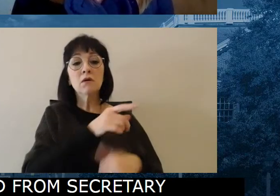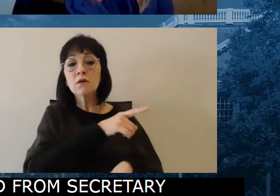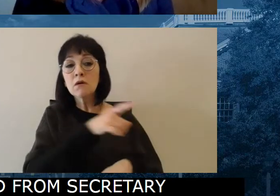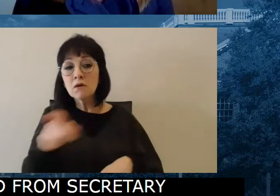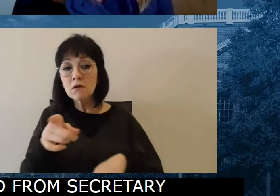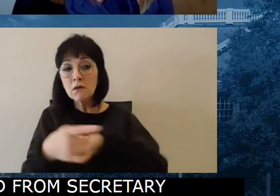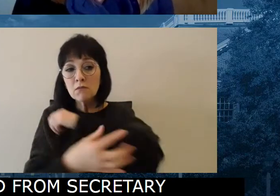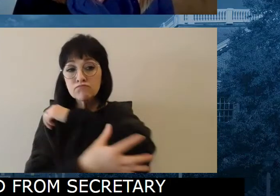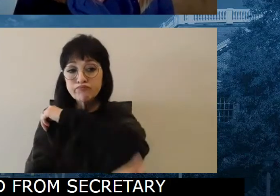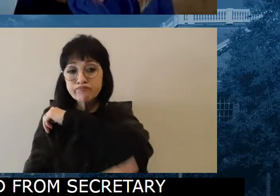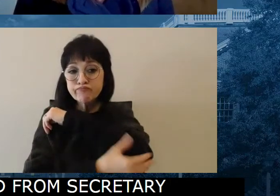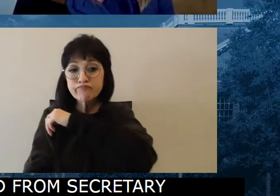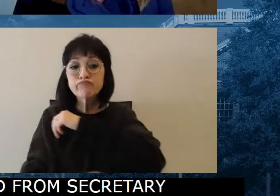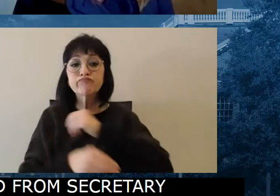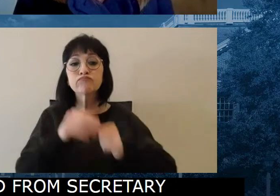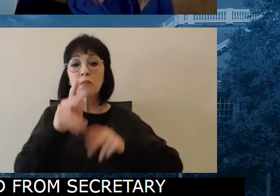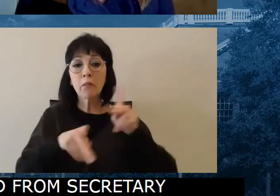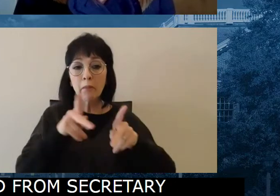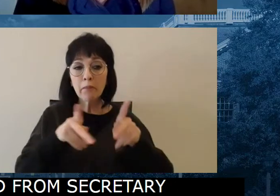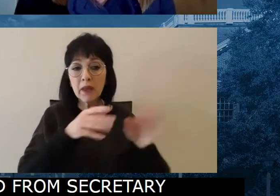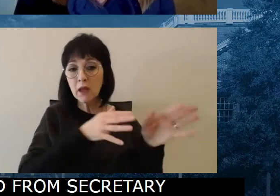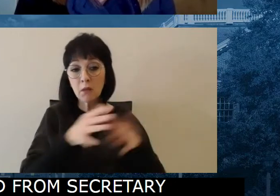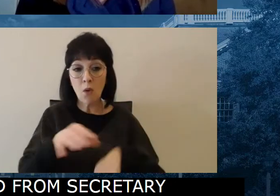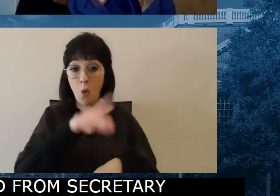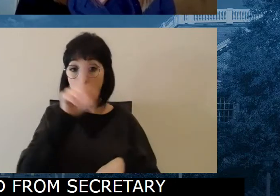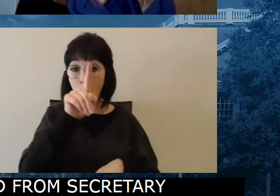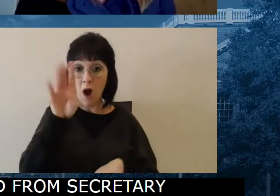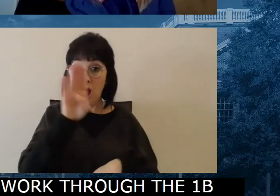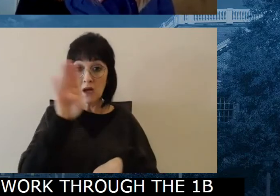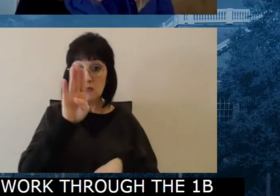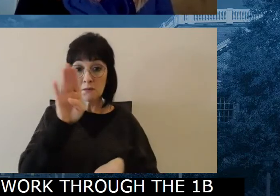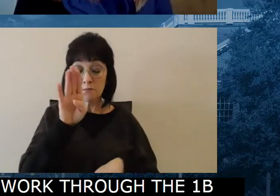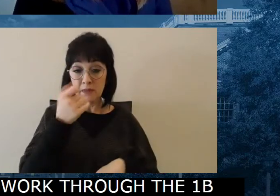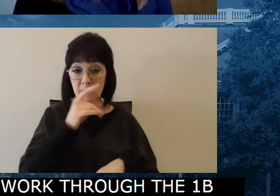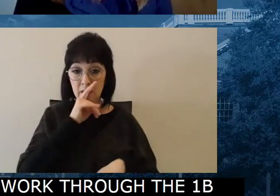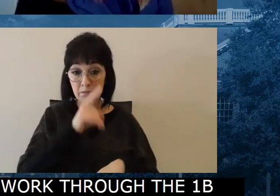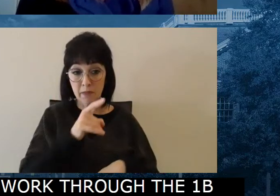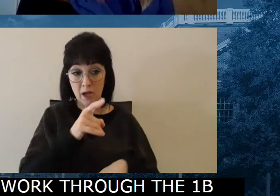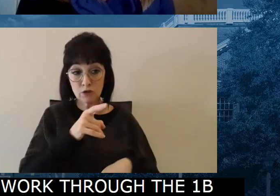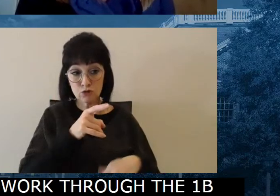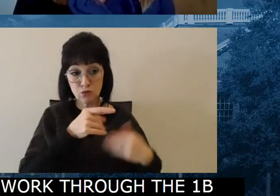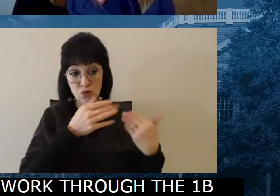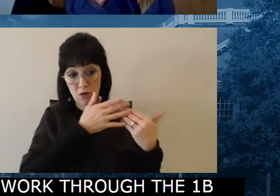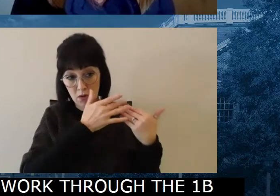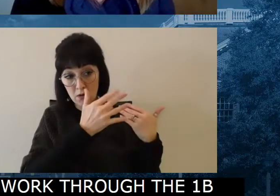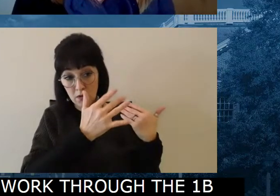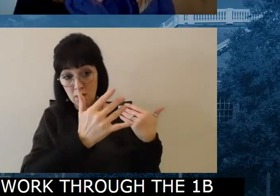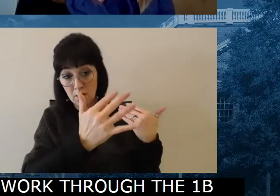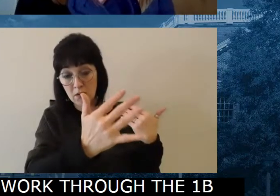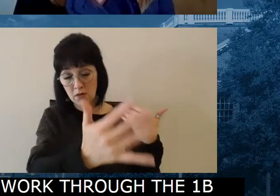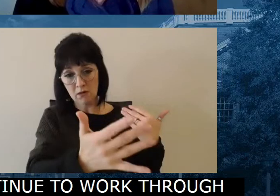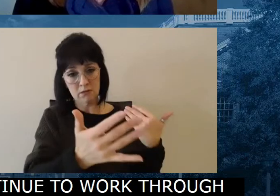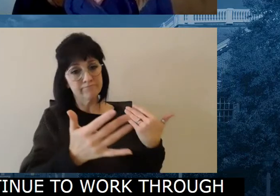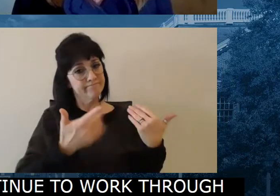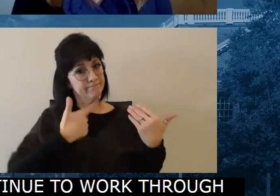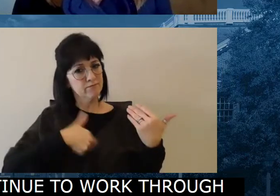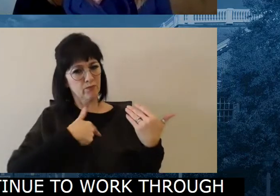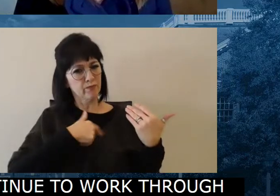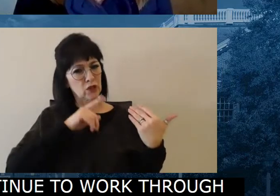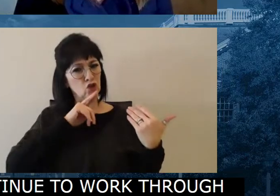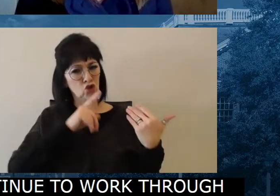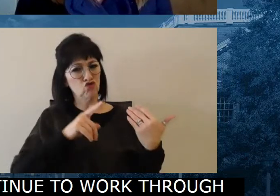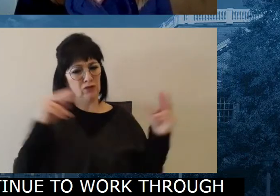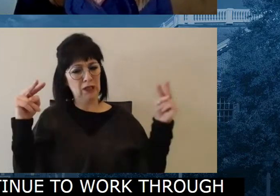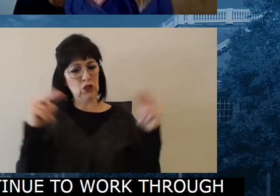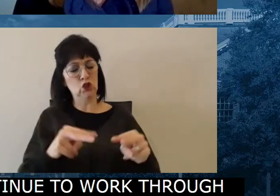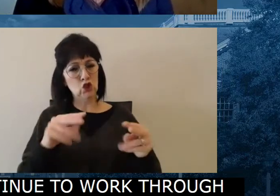members of that 1B workforce to make sure there's an opportunity for them to get vaccinated. But we're really, really looking hard right now at the numbers